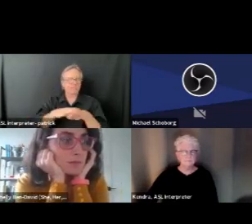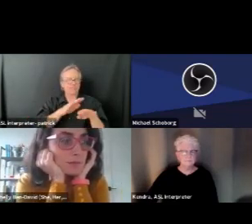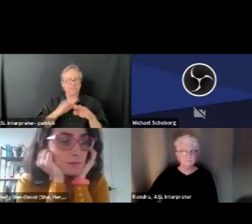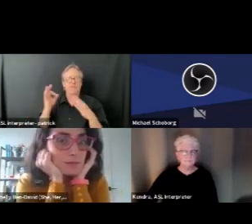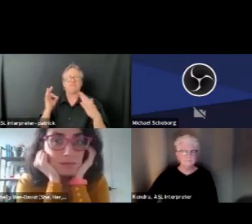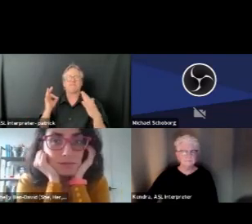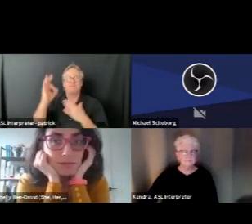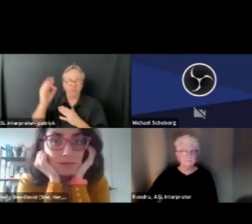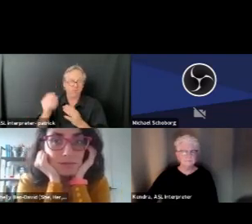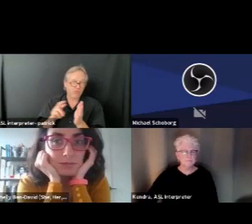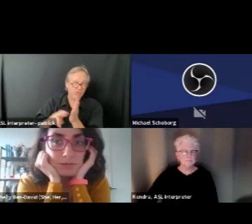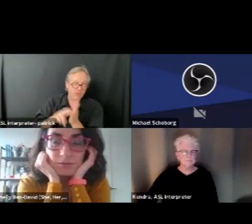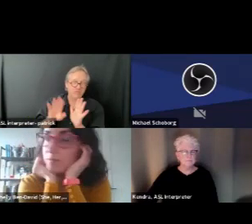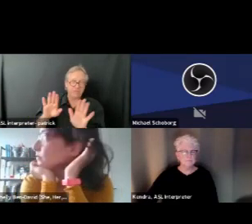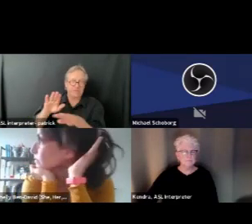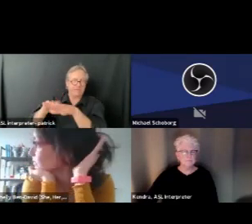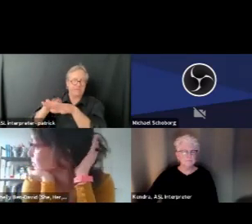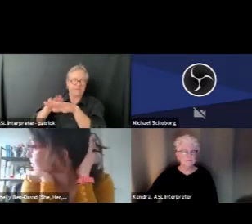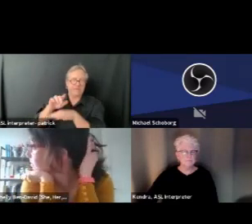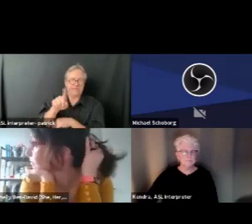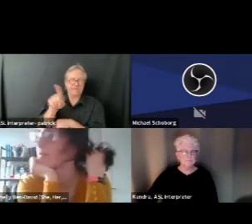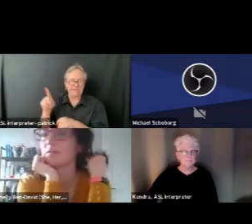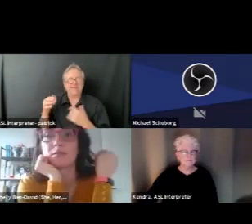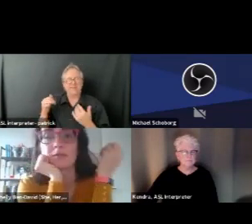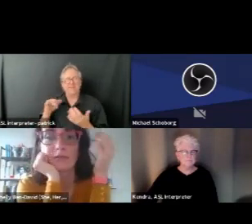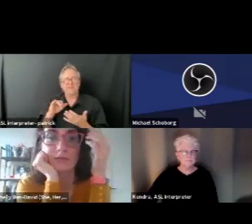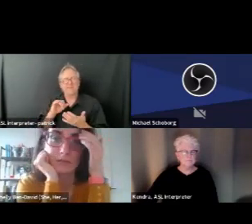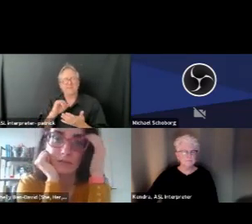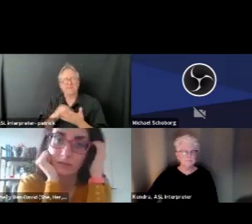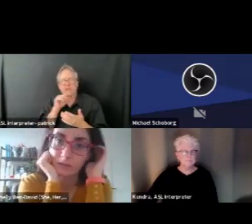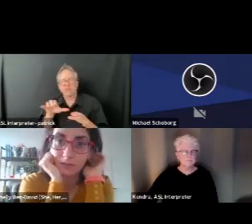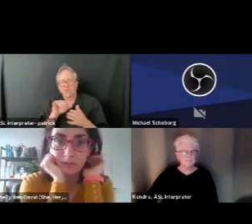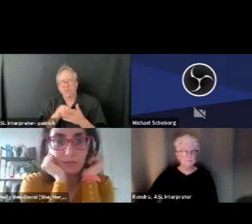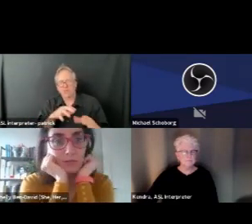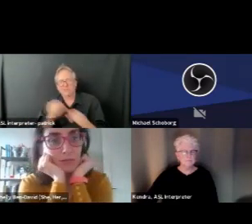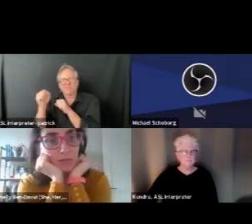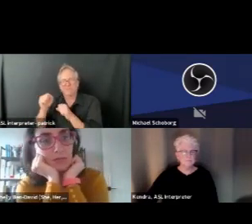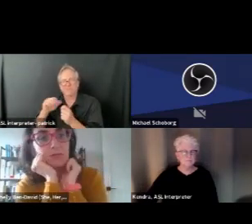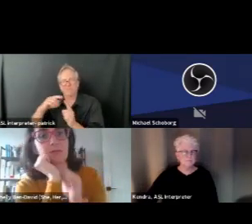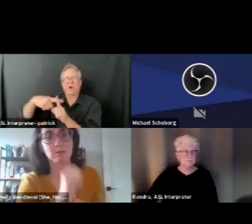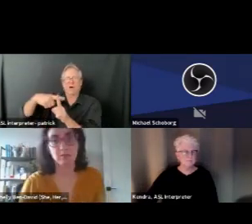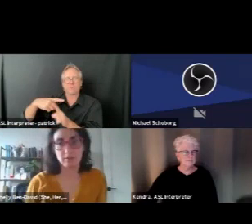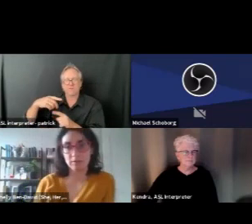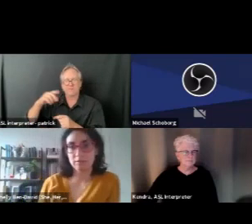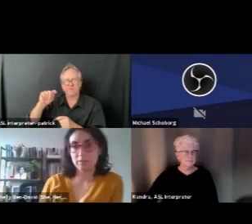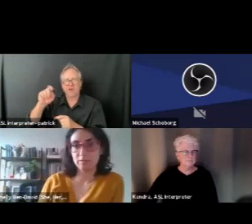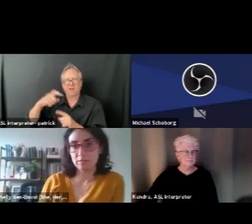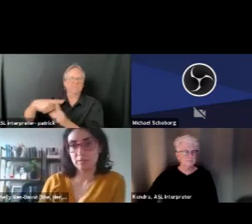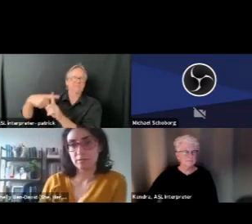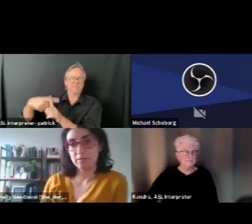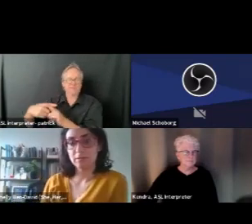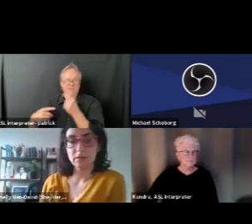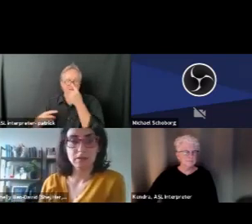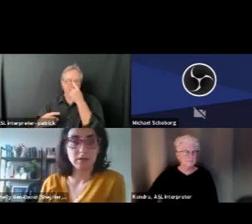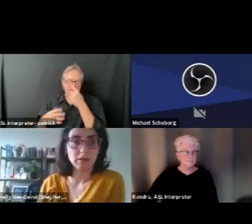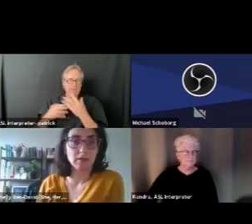or future, anything in this area. So, I mean, fundamentally, I think we need to think about if we're going to